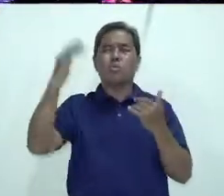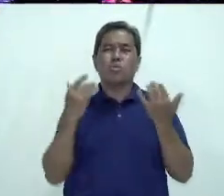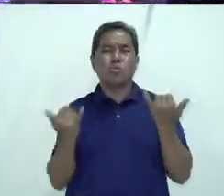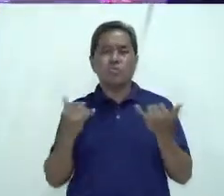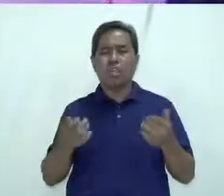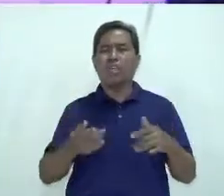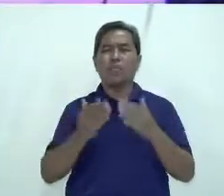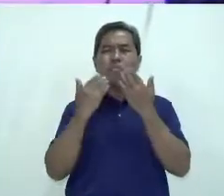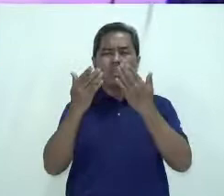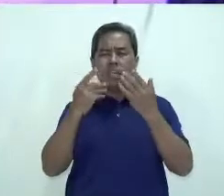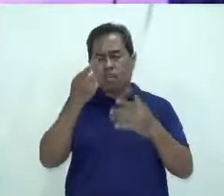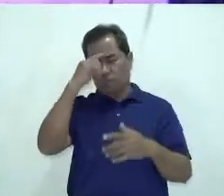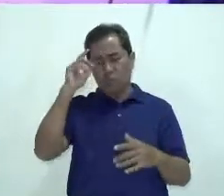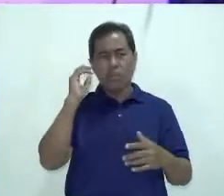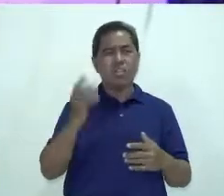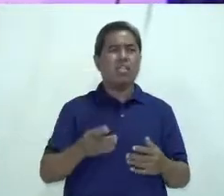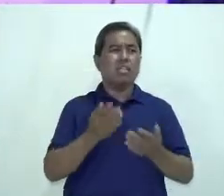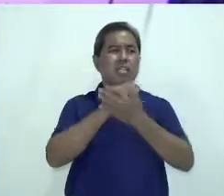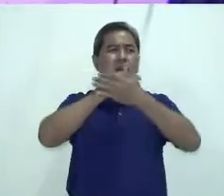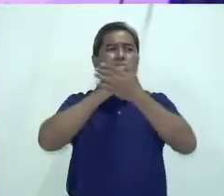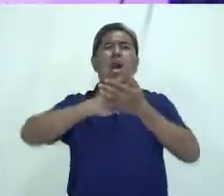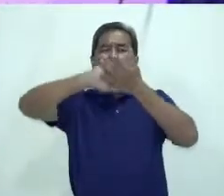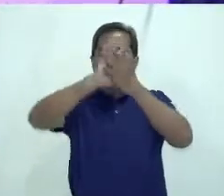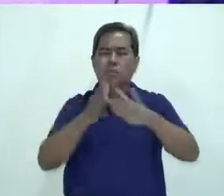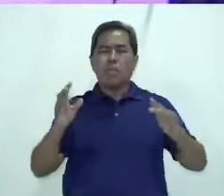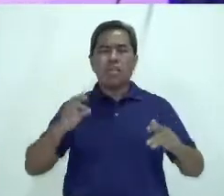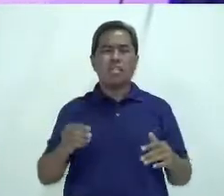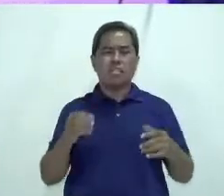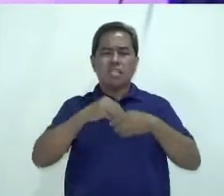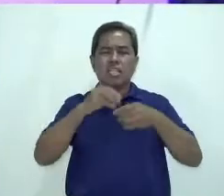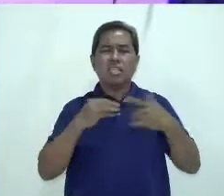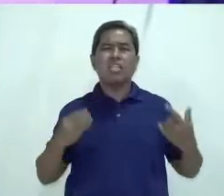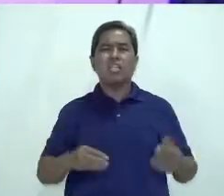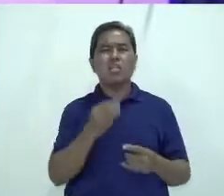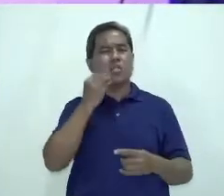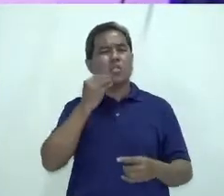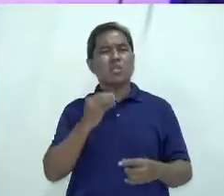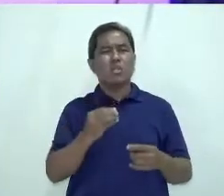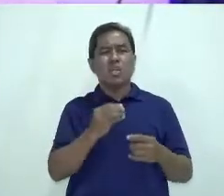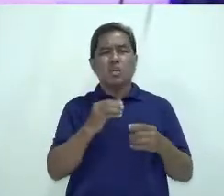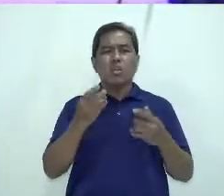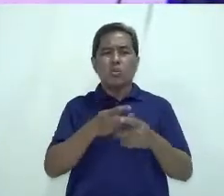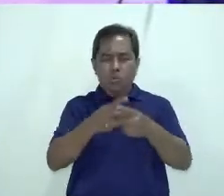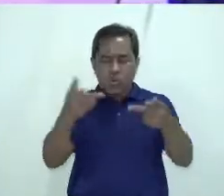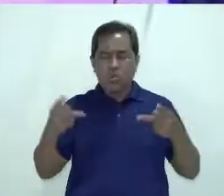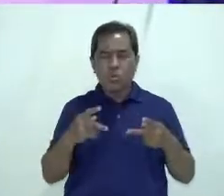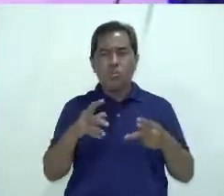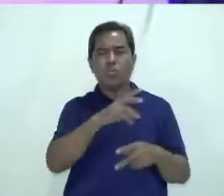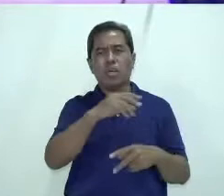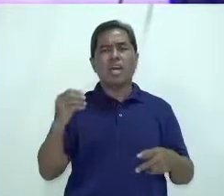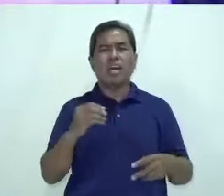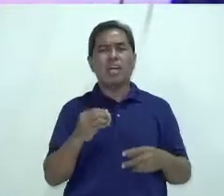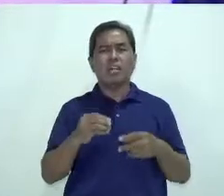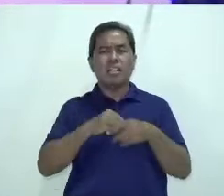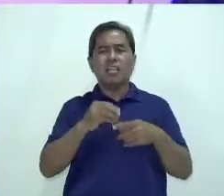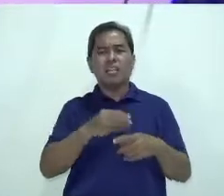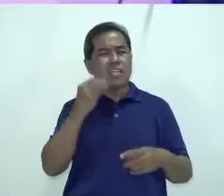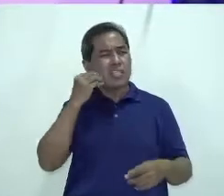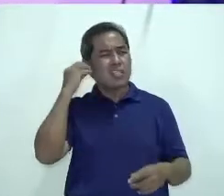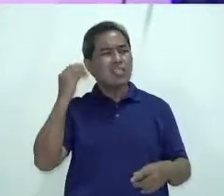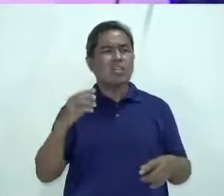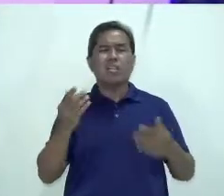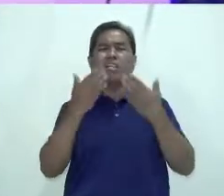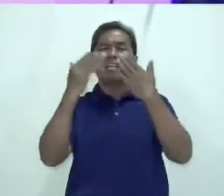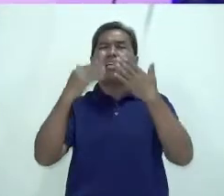God, that will continue to reign over in this room, Panginoon, and in every household, Lord God, that is watching right now. Thank you for